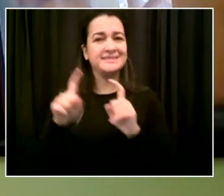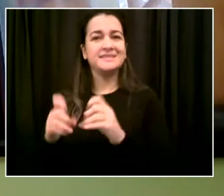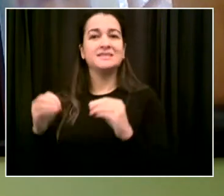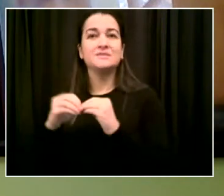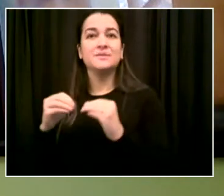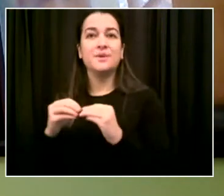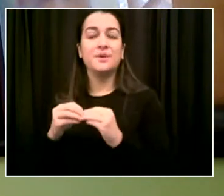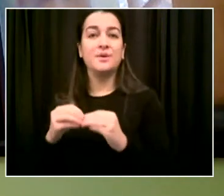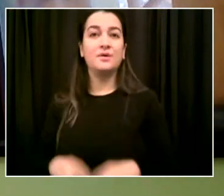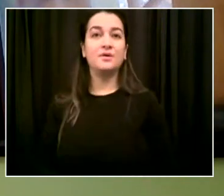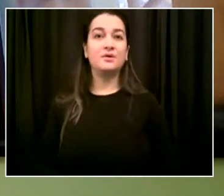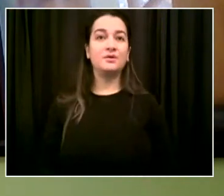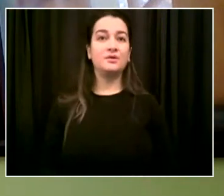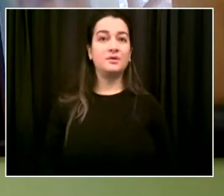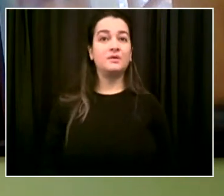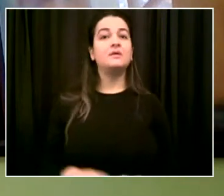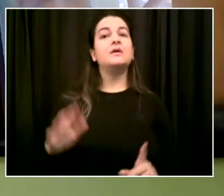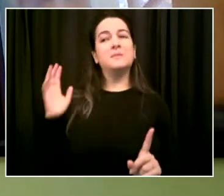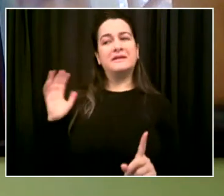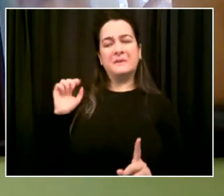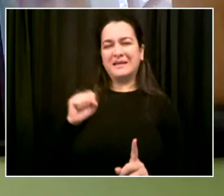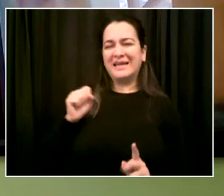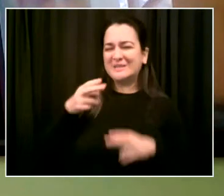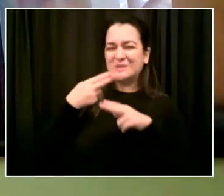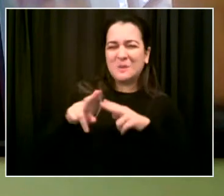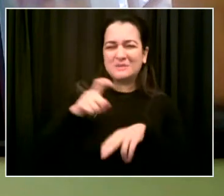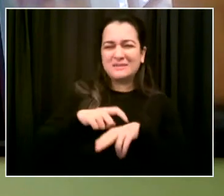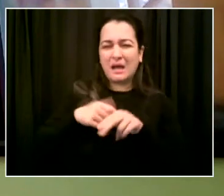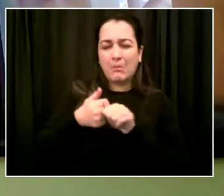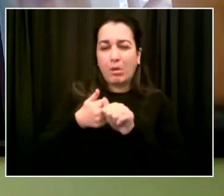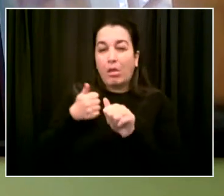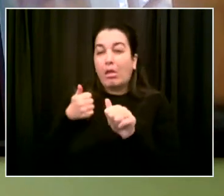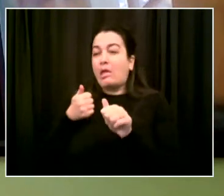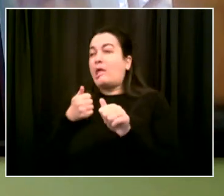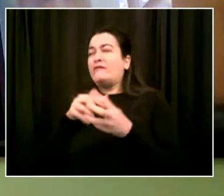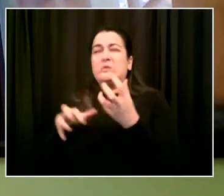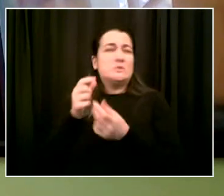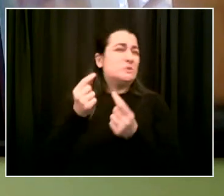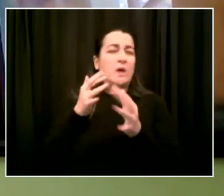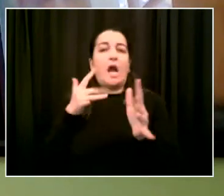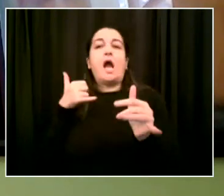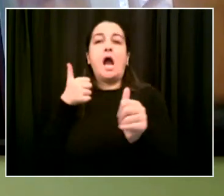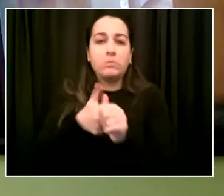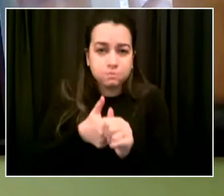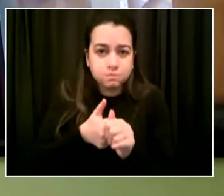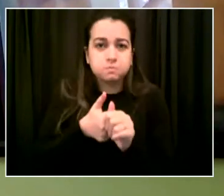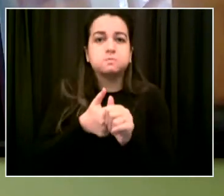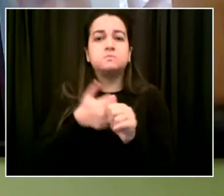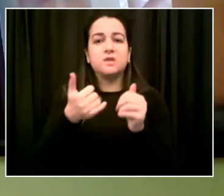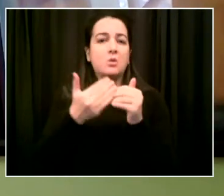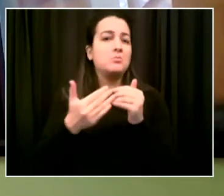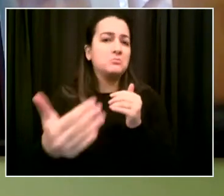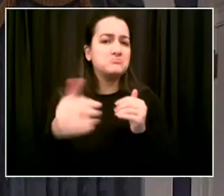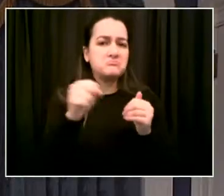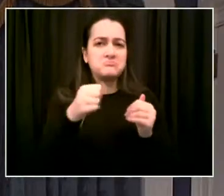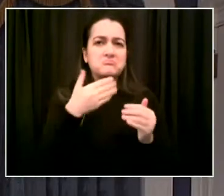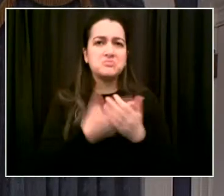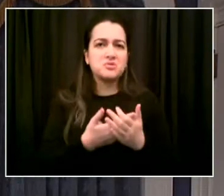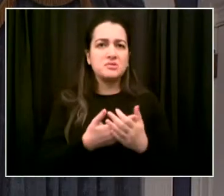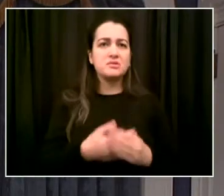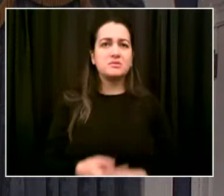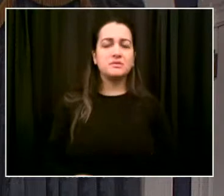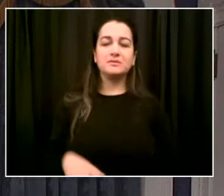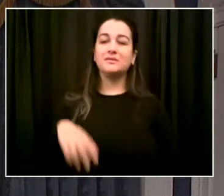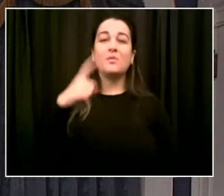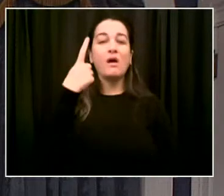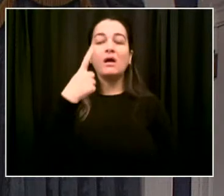have monitored what's been going on up until now, but also can increase the level of monitoring to match the urgency of the threat. Thank